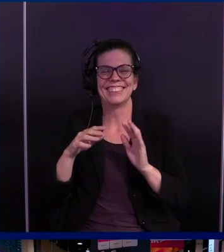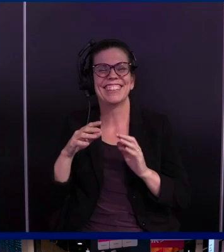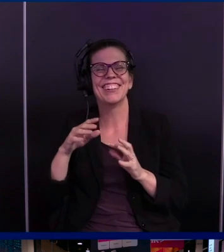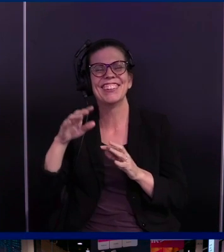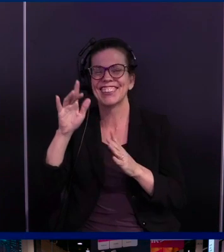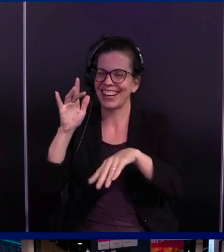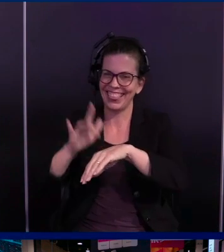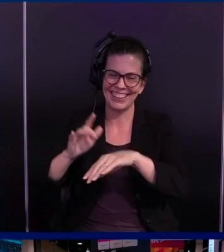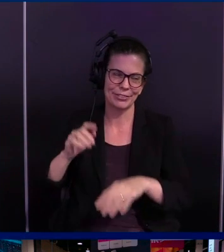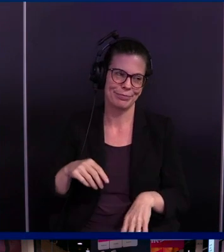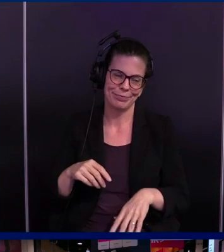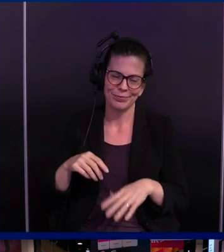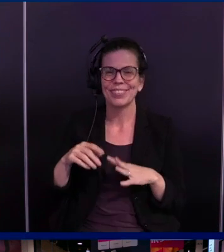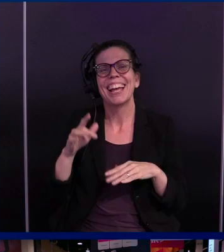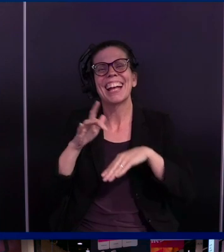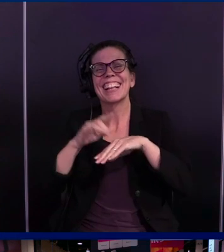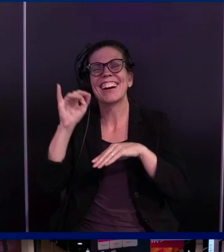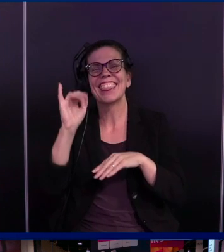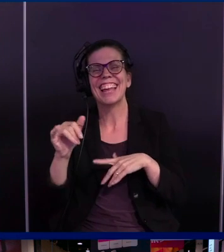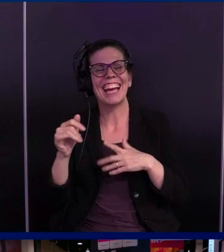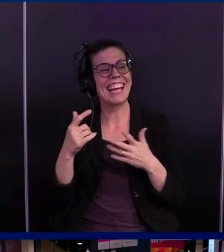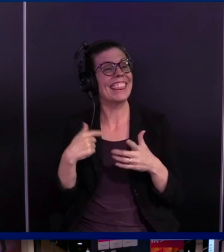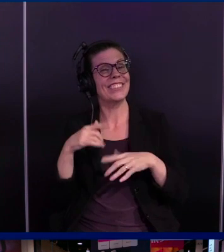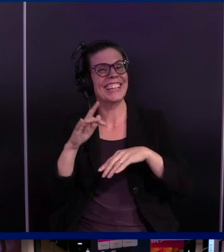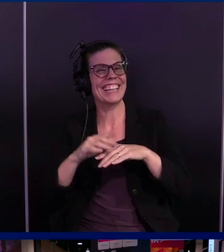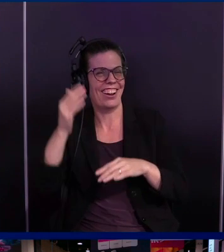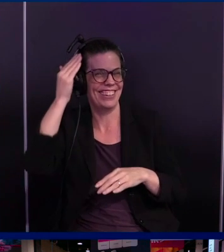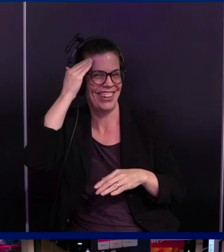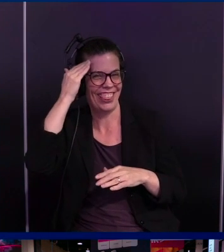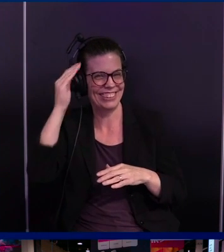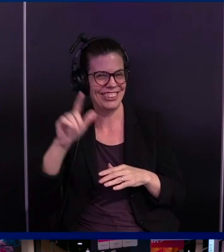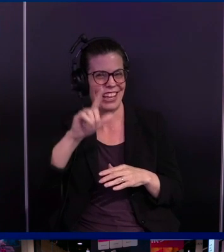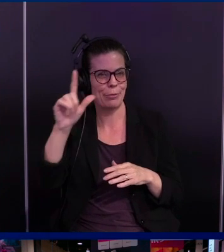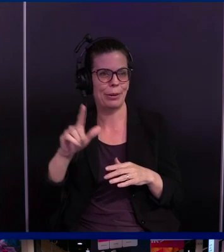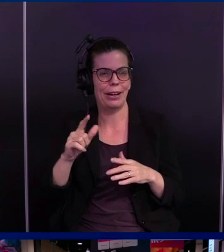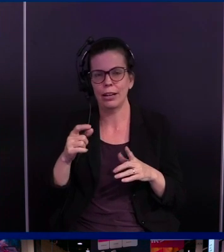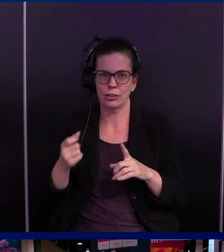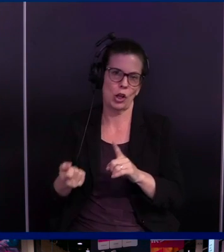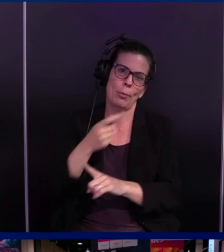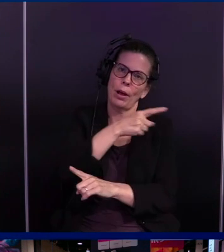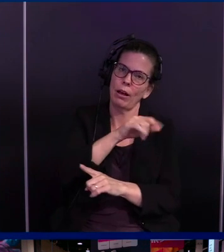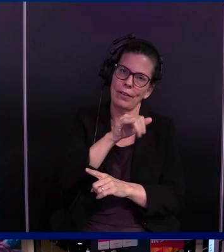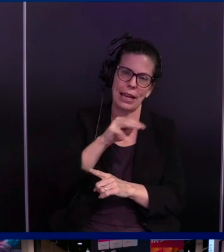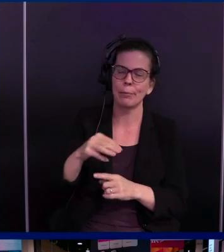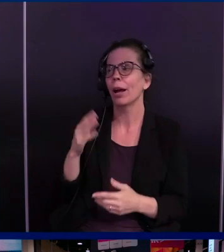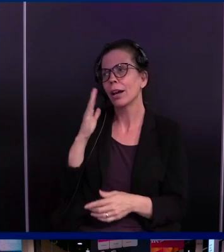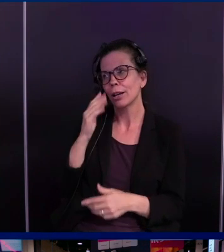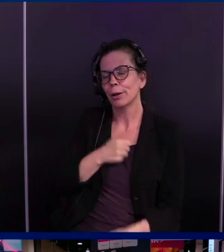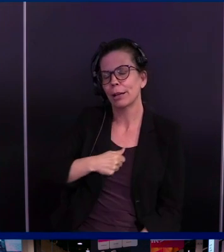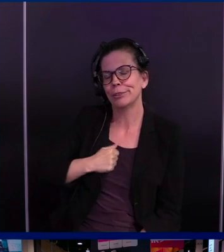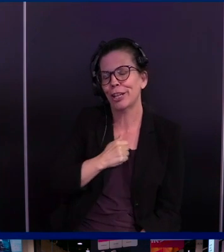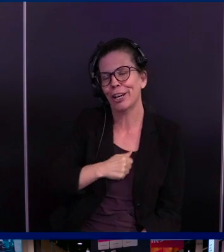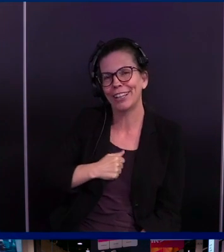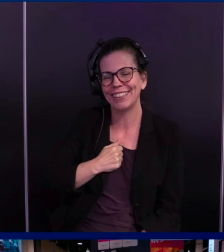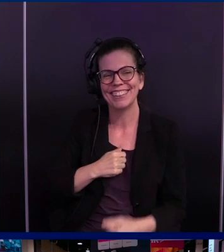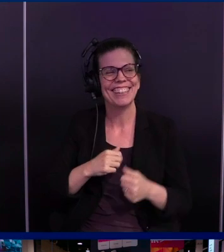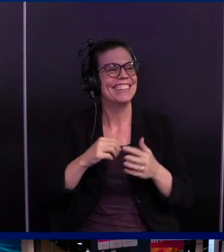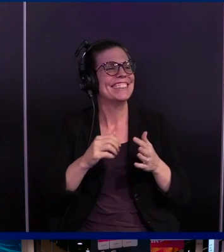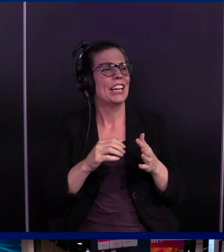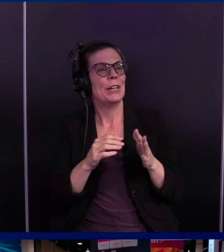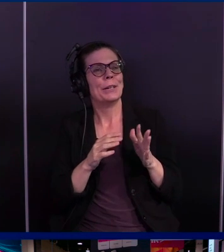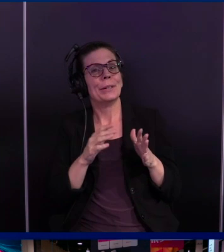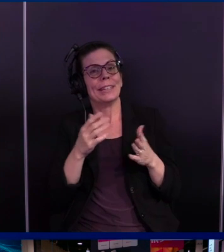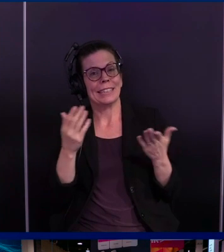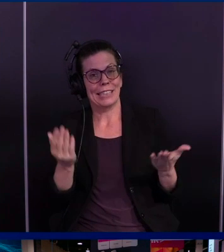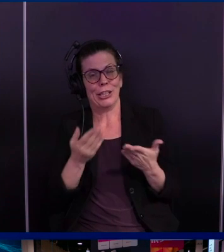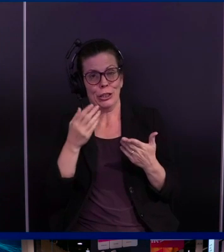click on that, and then we can click on Knowledge Library. I'm so thrown off, AM. Gosh. I know. I'm sorry. So